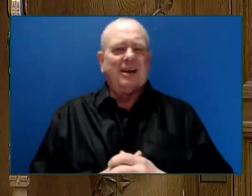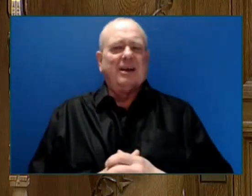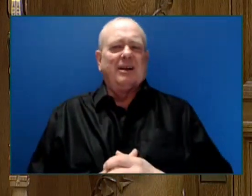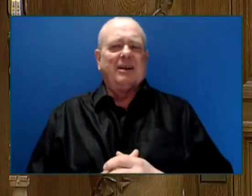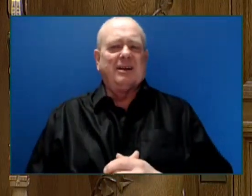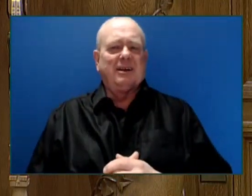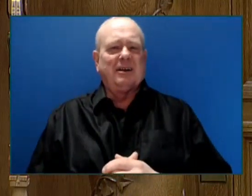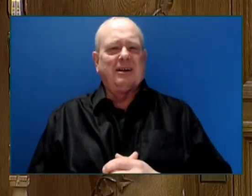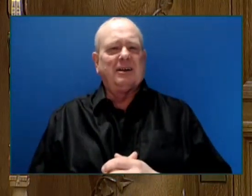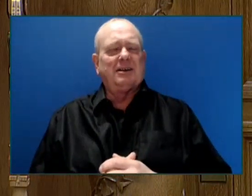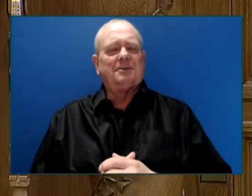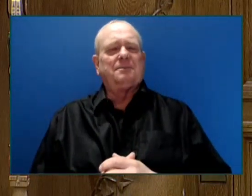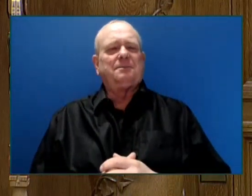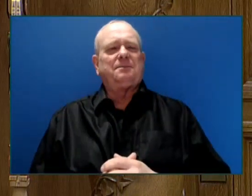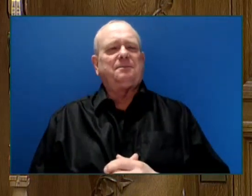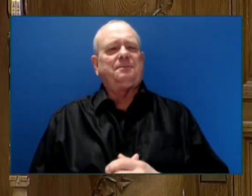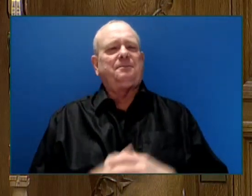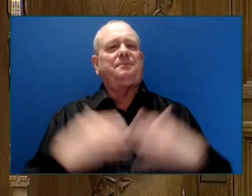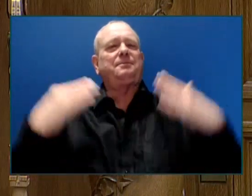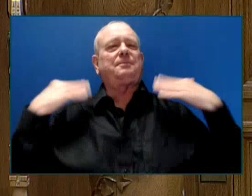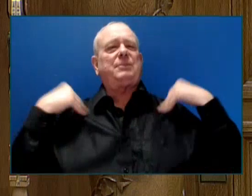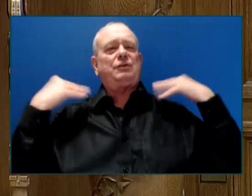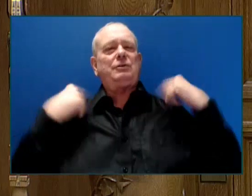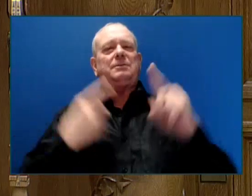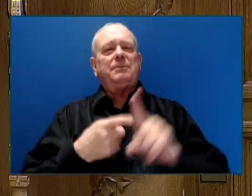Minister of Housing.